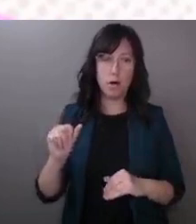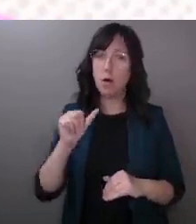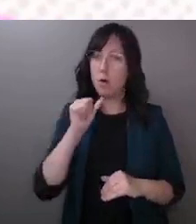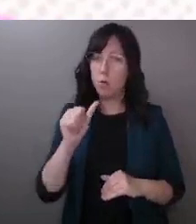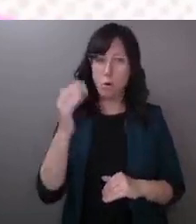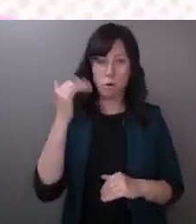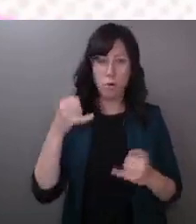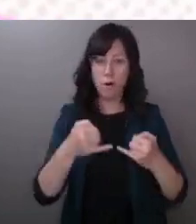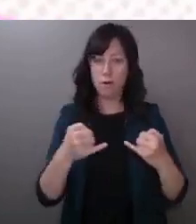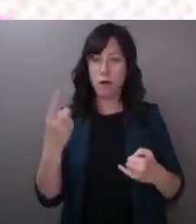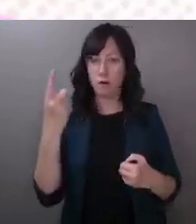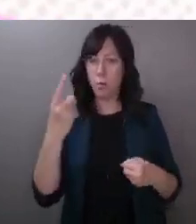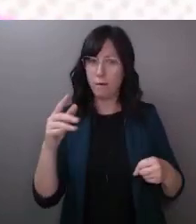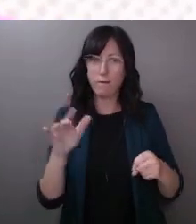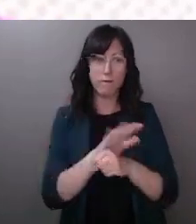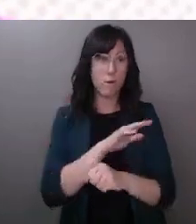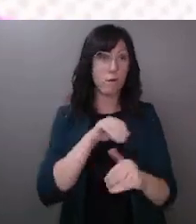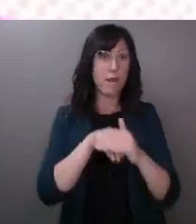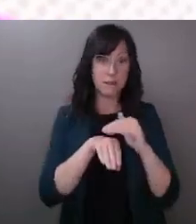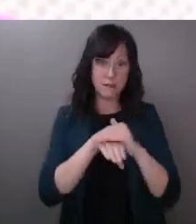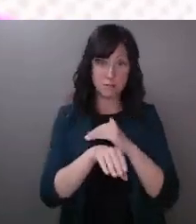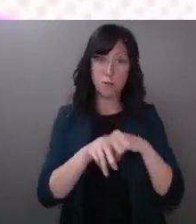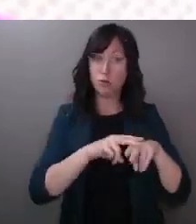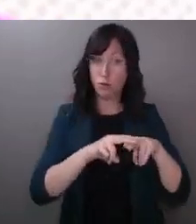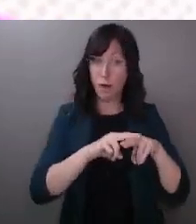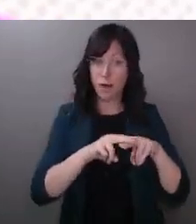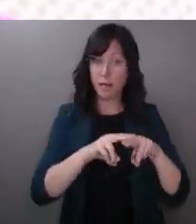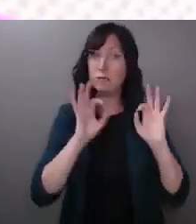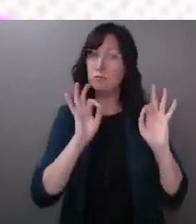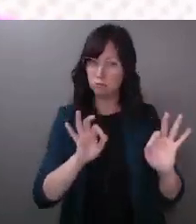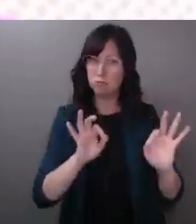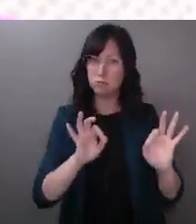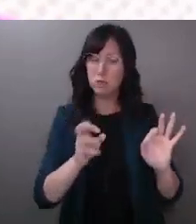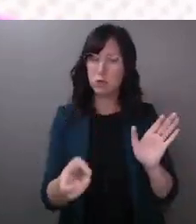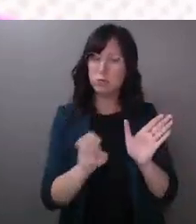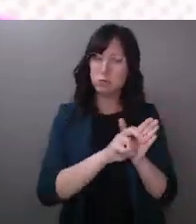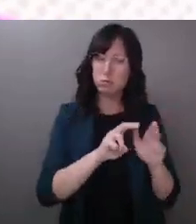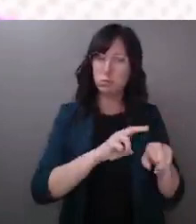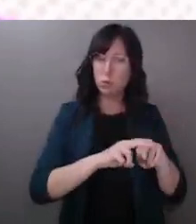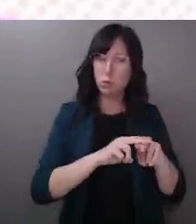is fully accessible, which is great, and it's available for them.